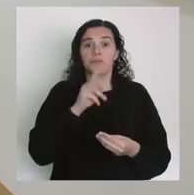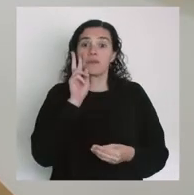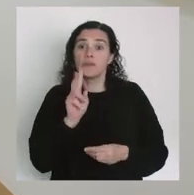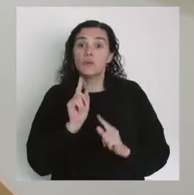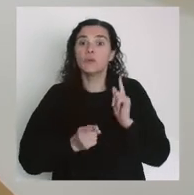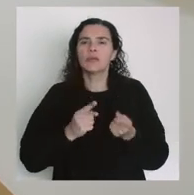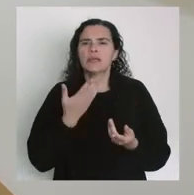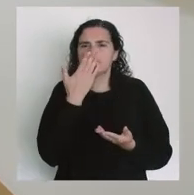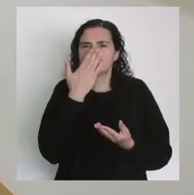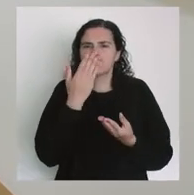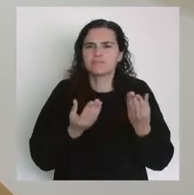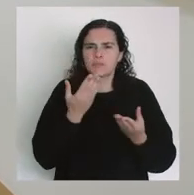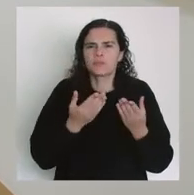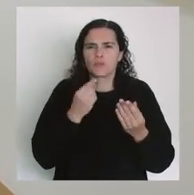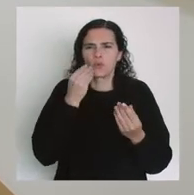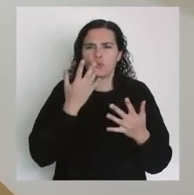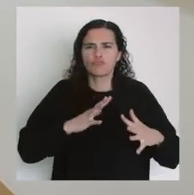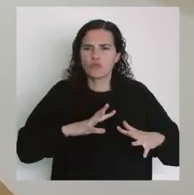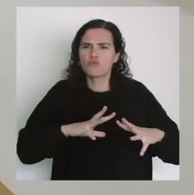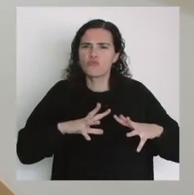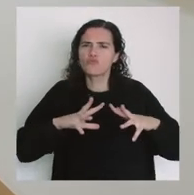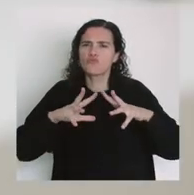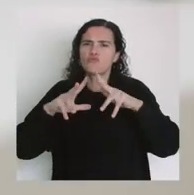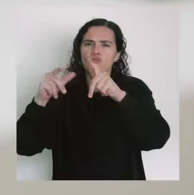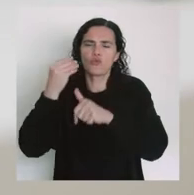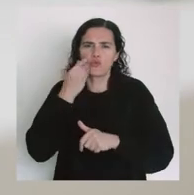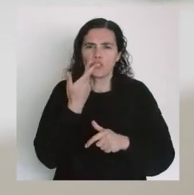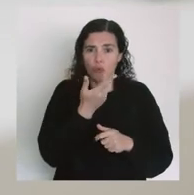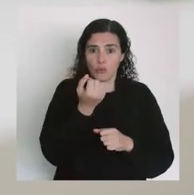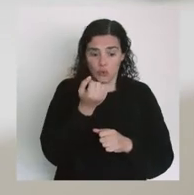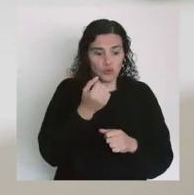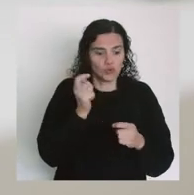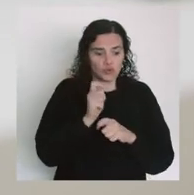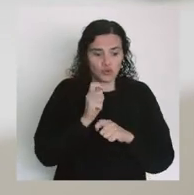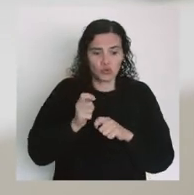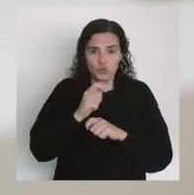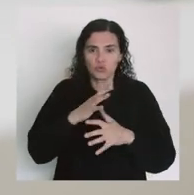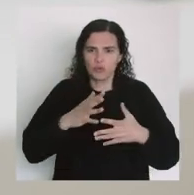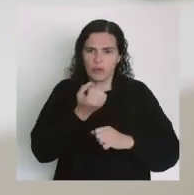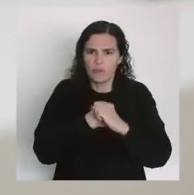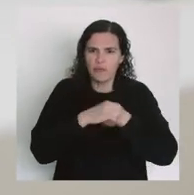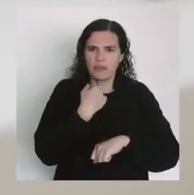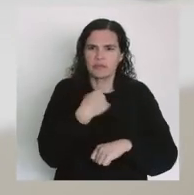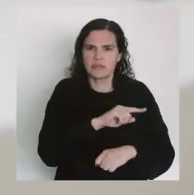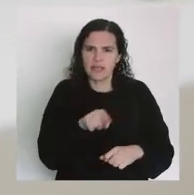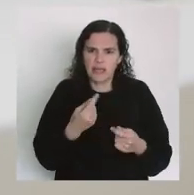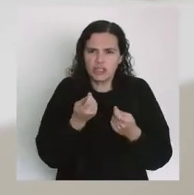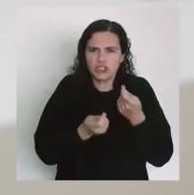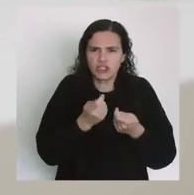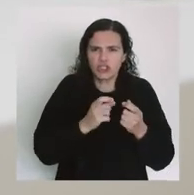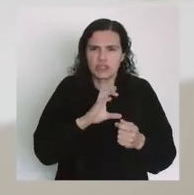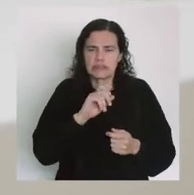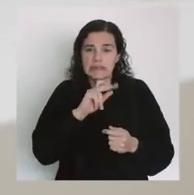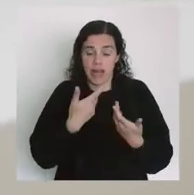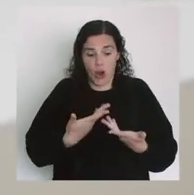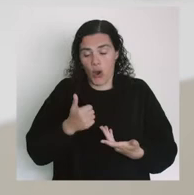you see almost the progression of how the sculptural gestures are working with piece of the wax,